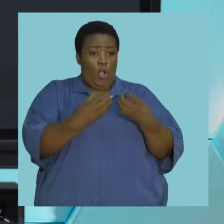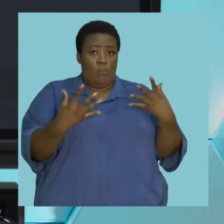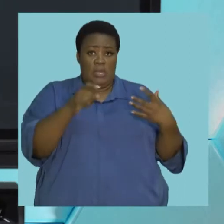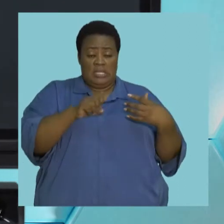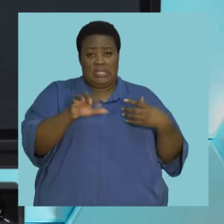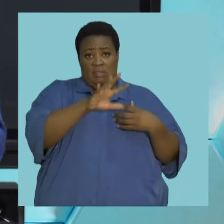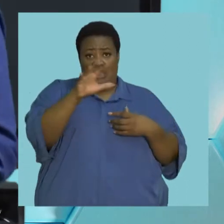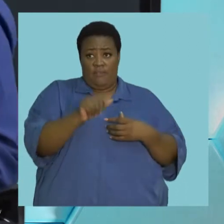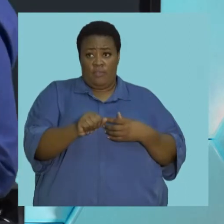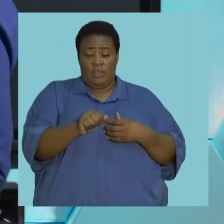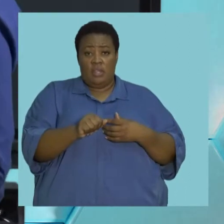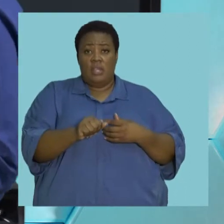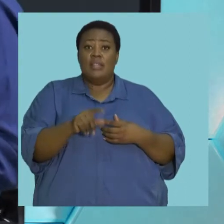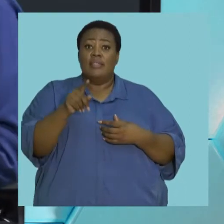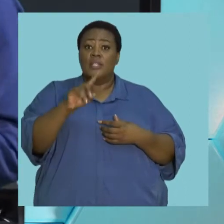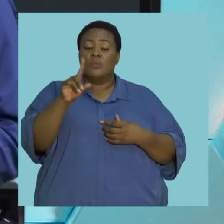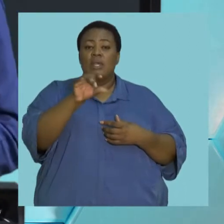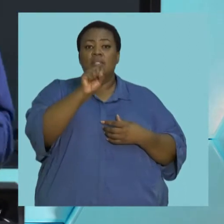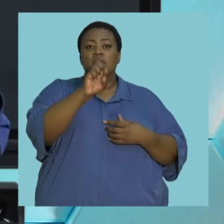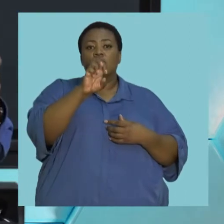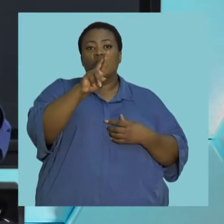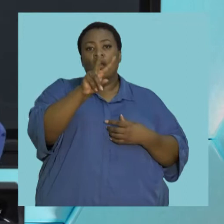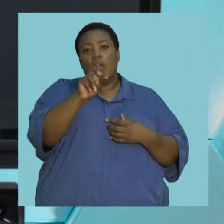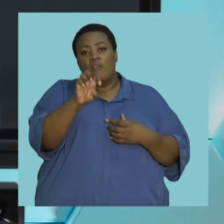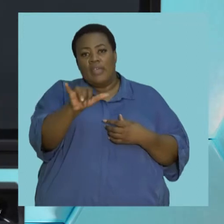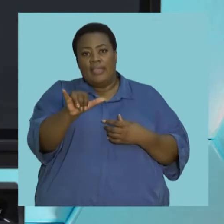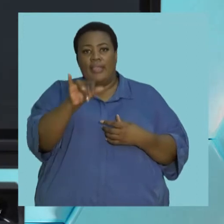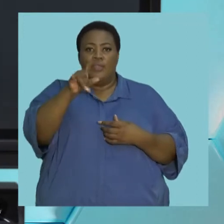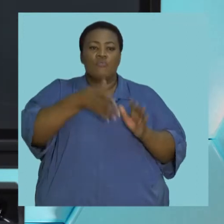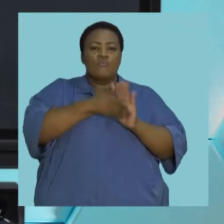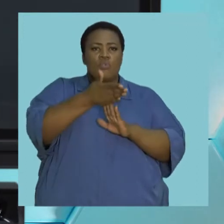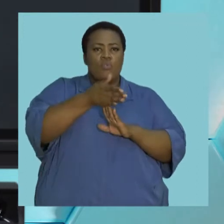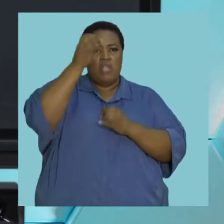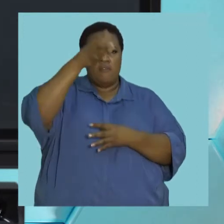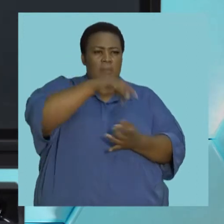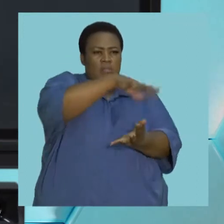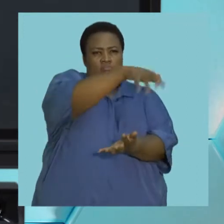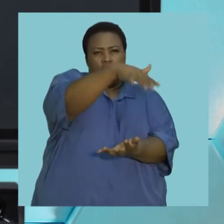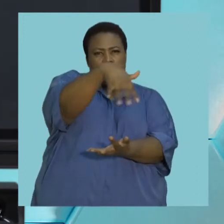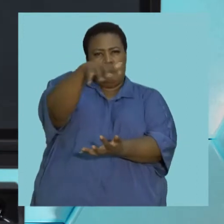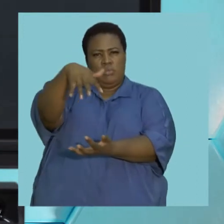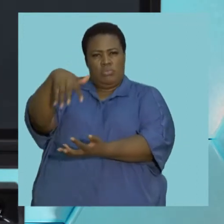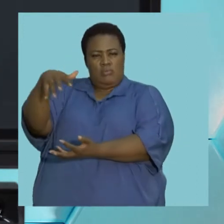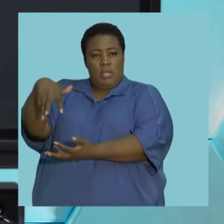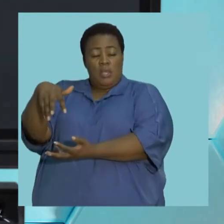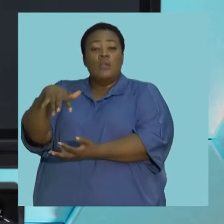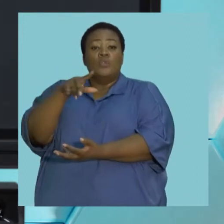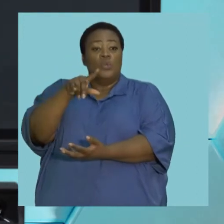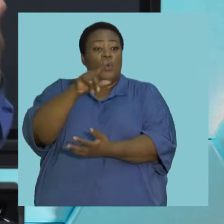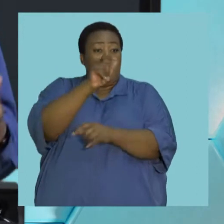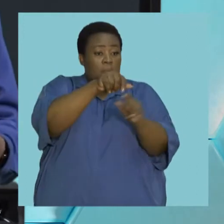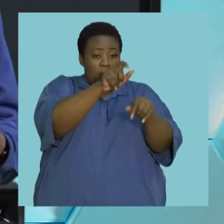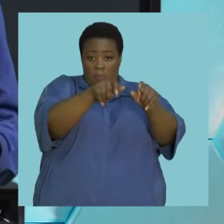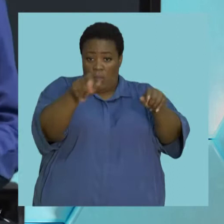country, that would be done through a survey. A survey would go around and you'll collect information through questions that individuals